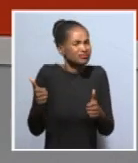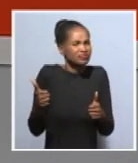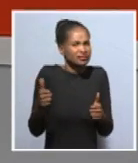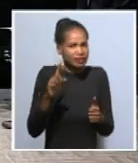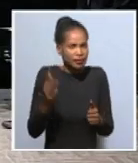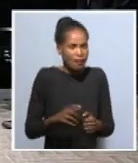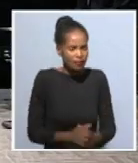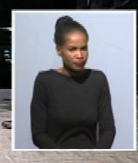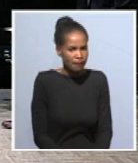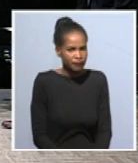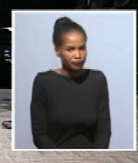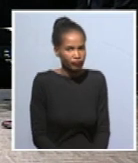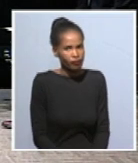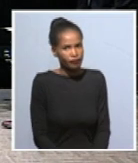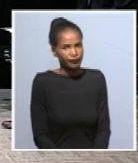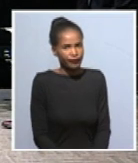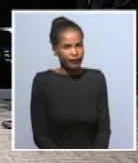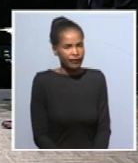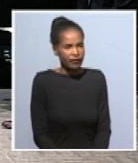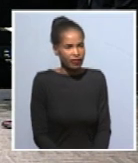Thank you very much.